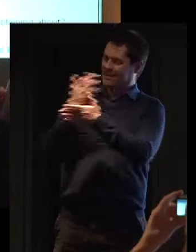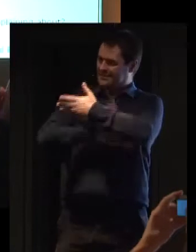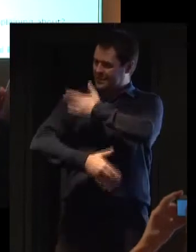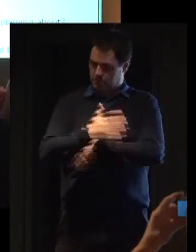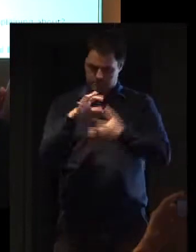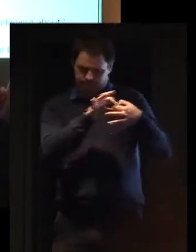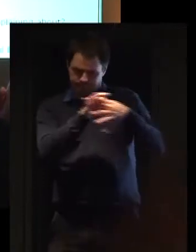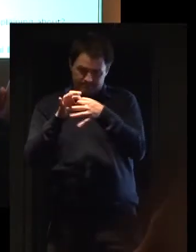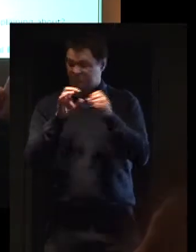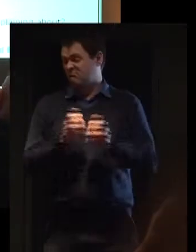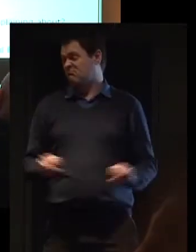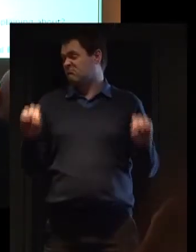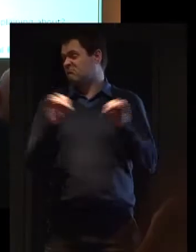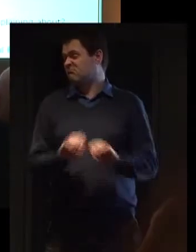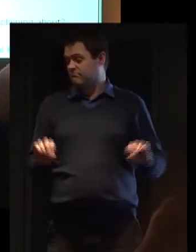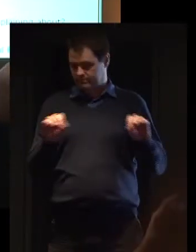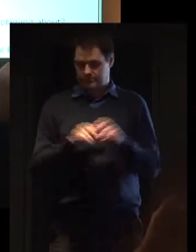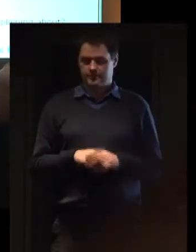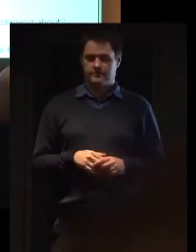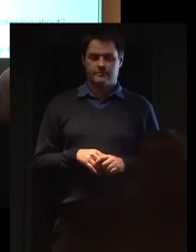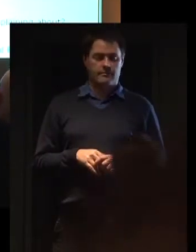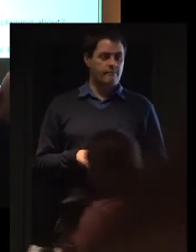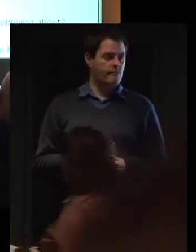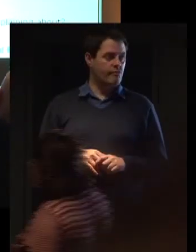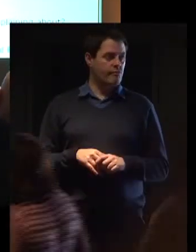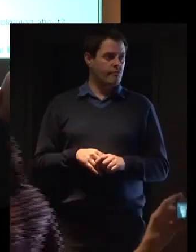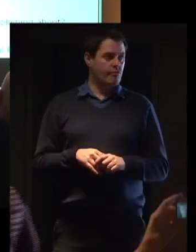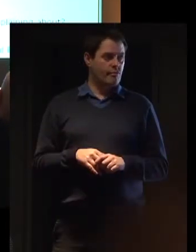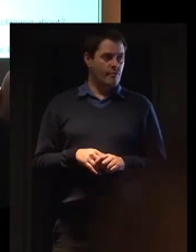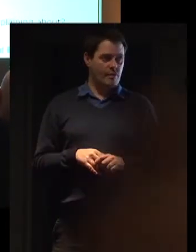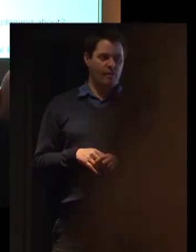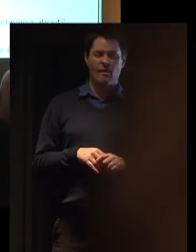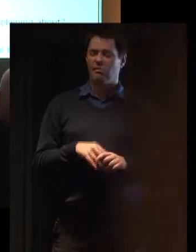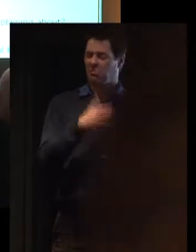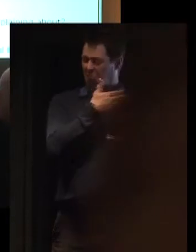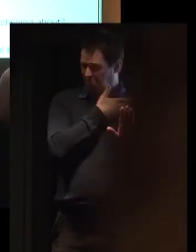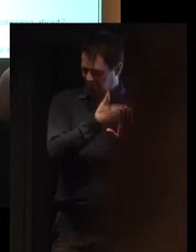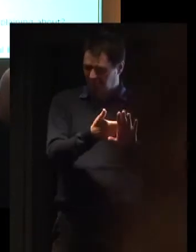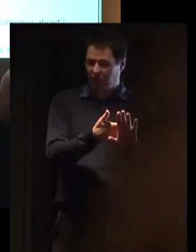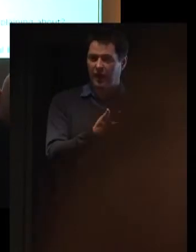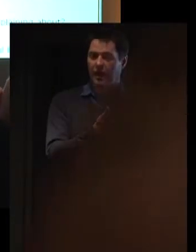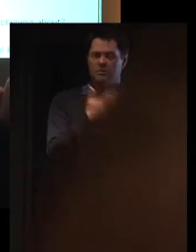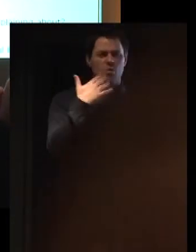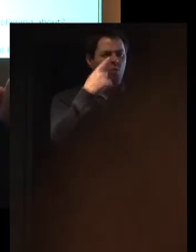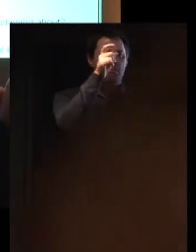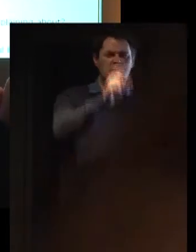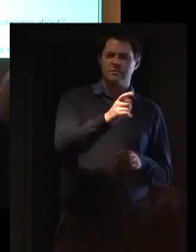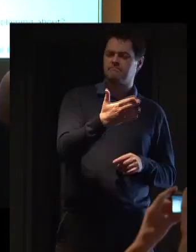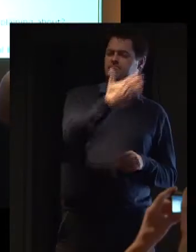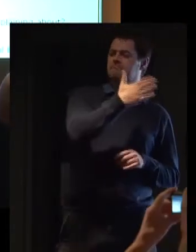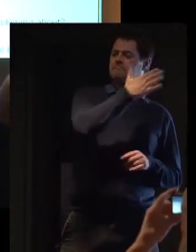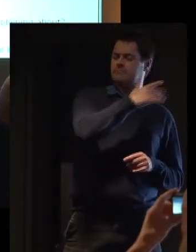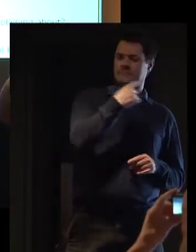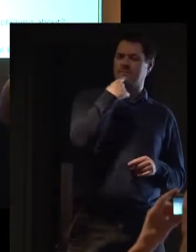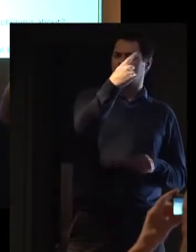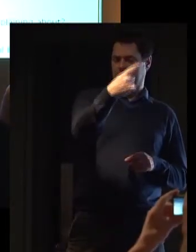the ground, and that didn't help progress, unfortunately. And also, an earlier speaker mentioned it as well, many